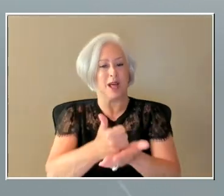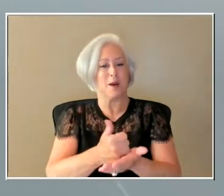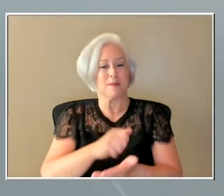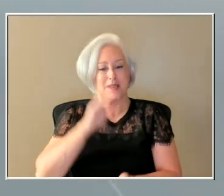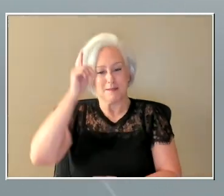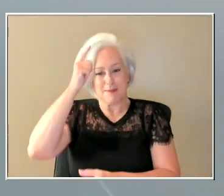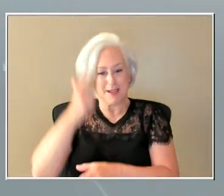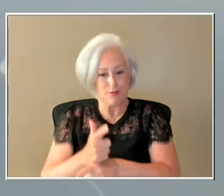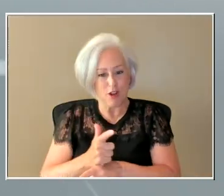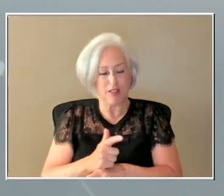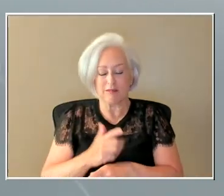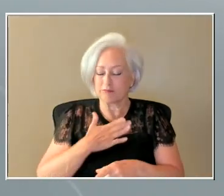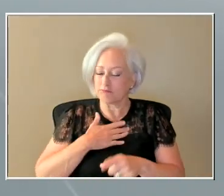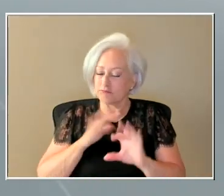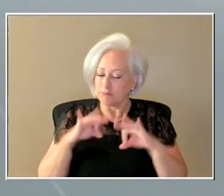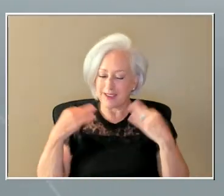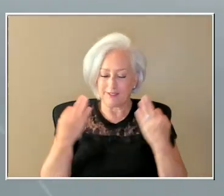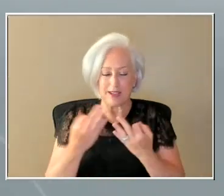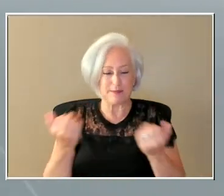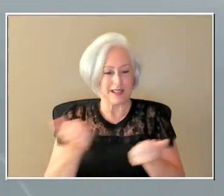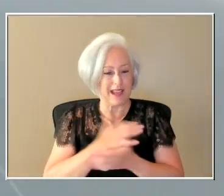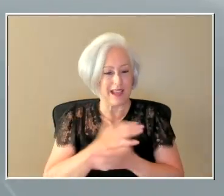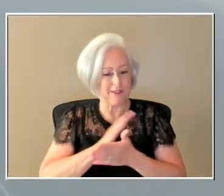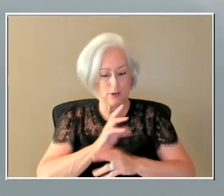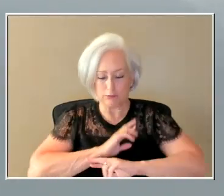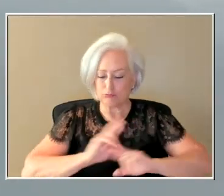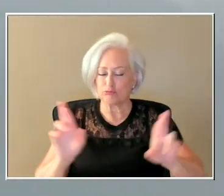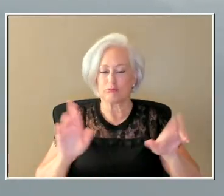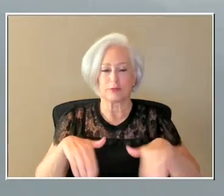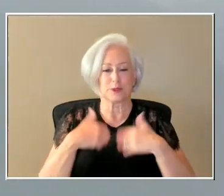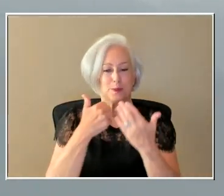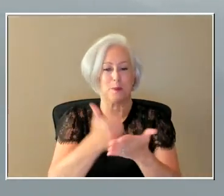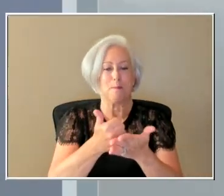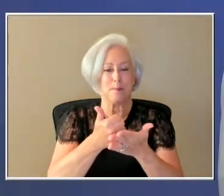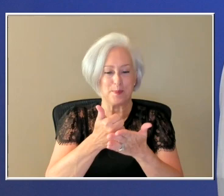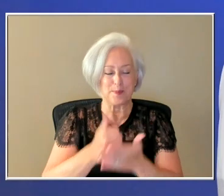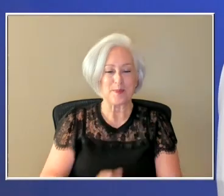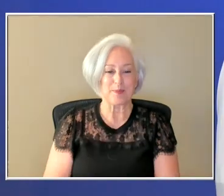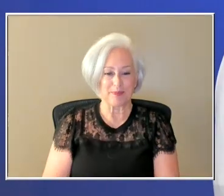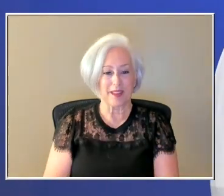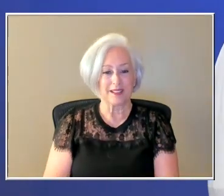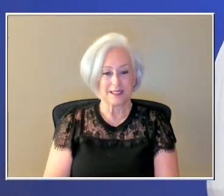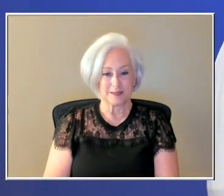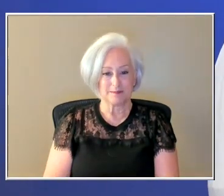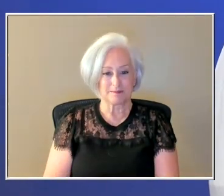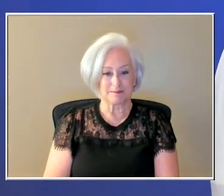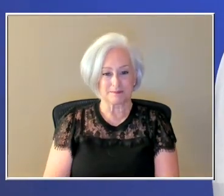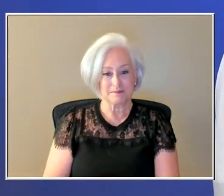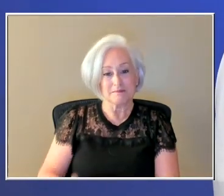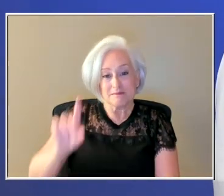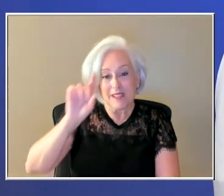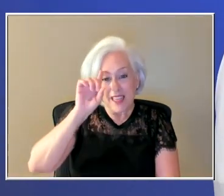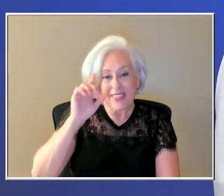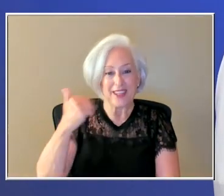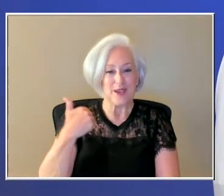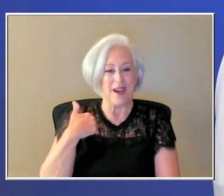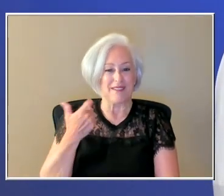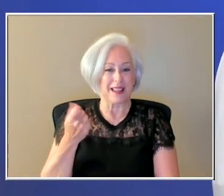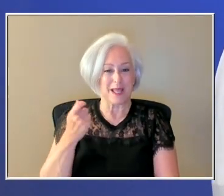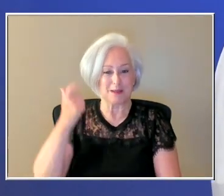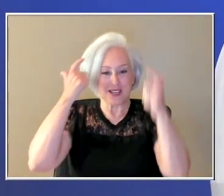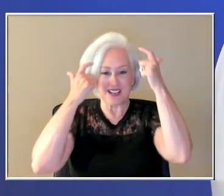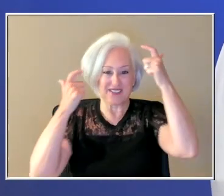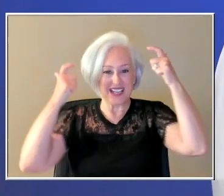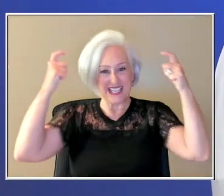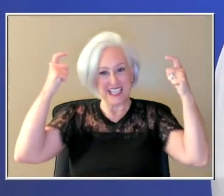family stepped up and helped out. And then naturally, I think you have a little bit of an ego, and I dropped the ego